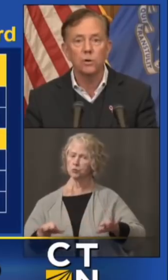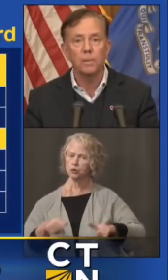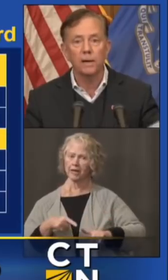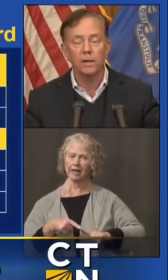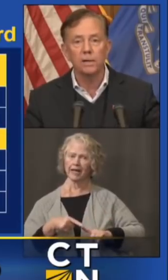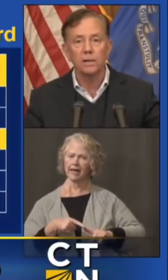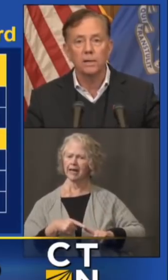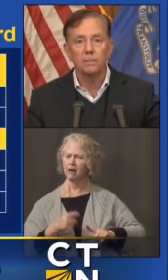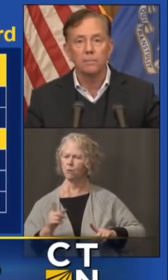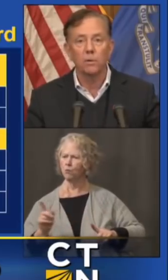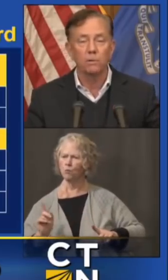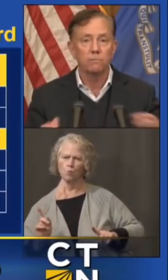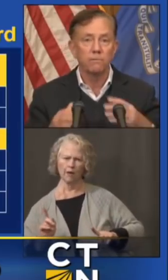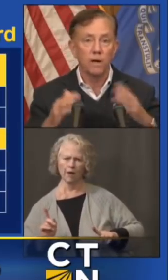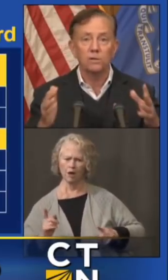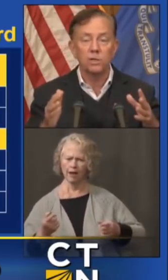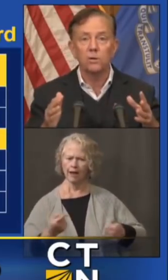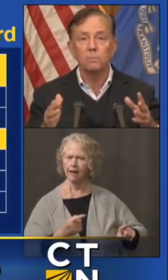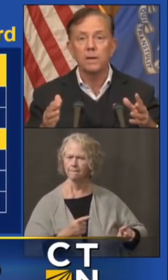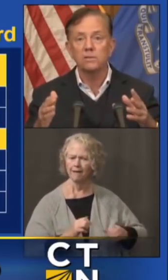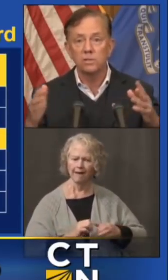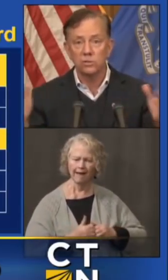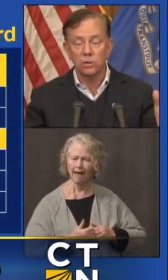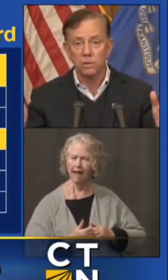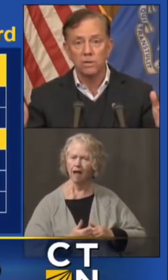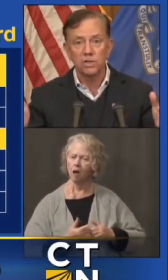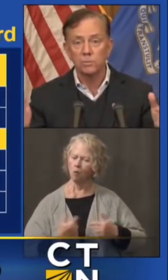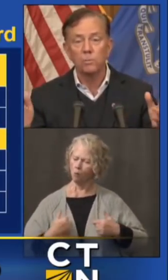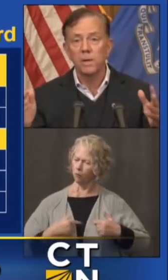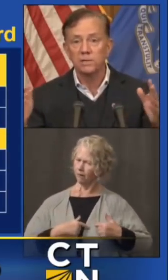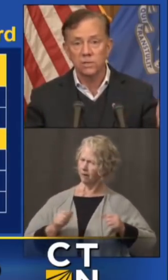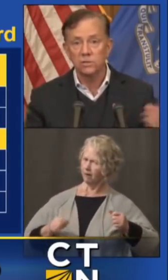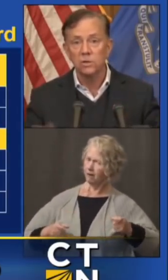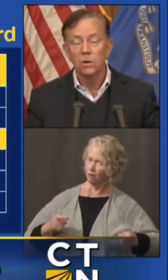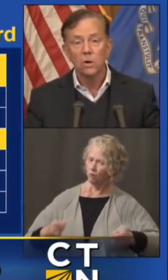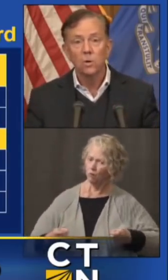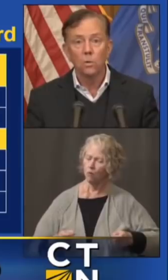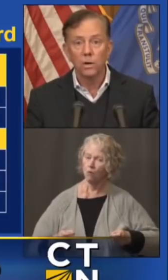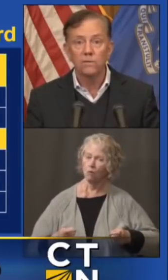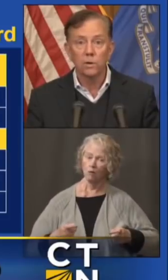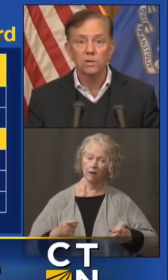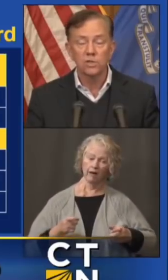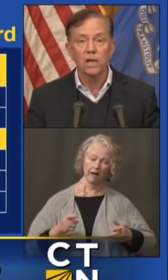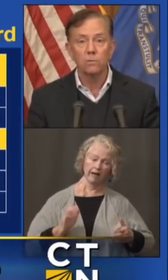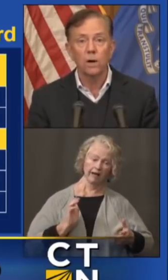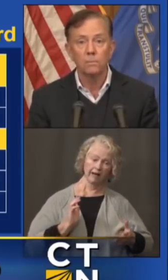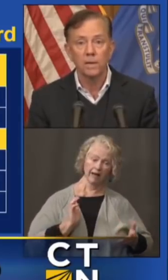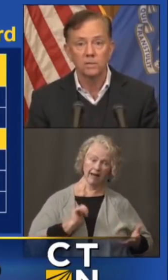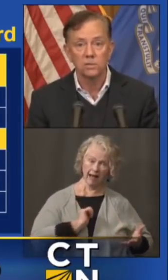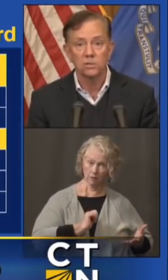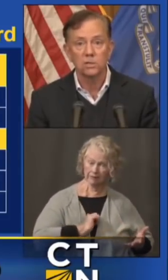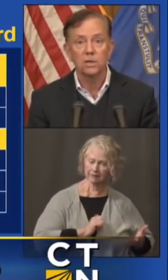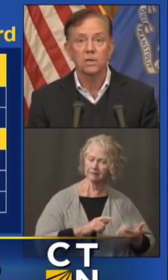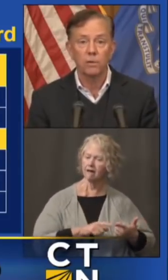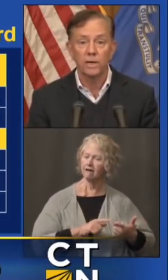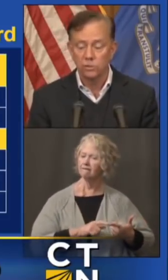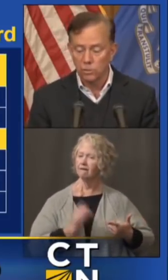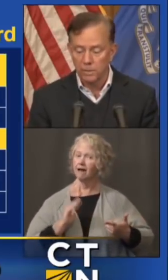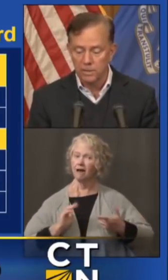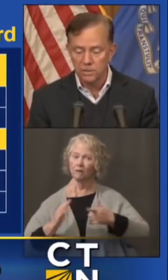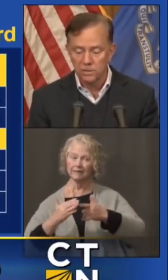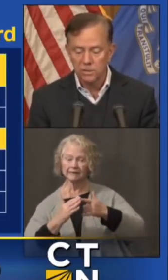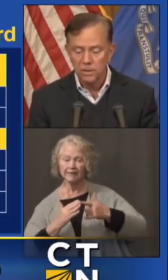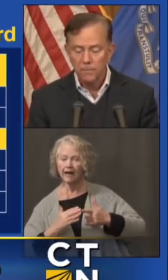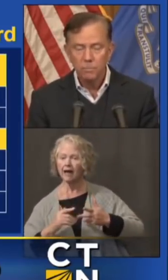can we do about it on a voluntary basis, on a municipal basis, or even on a statewide basis and a